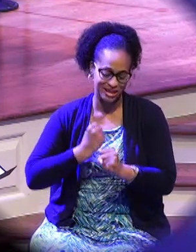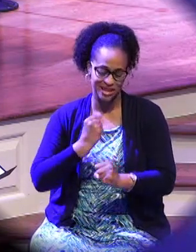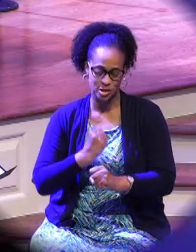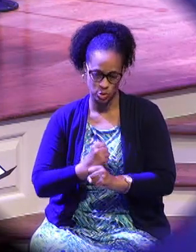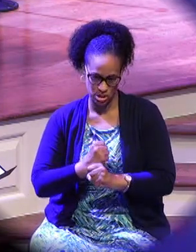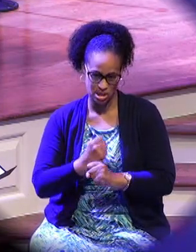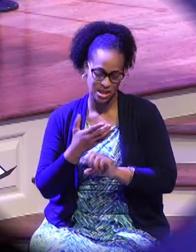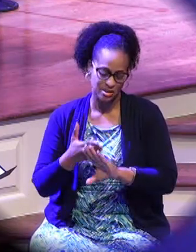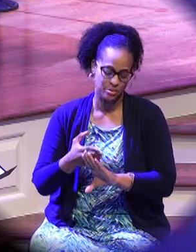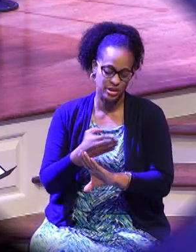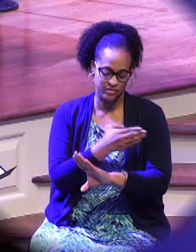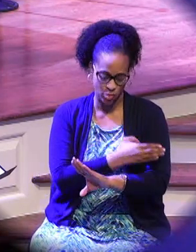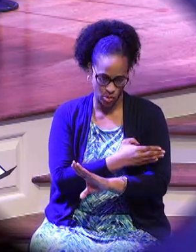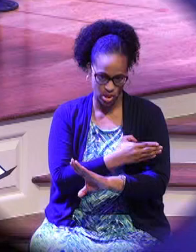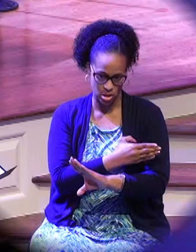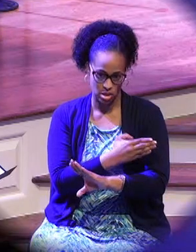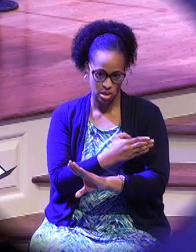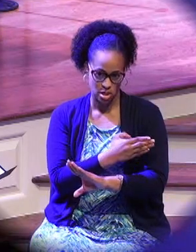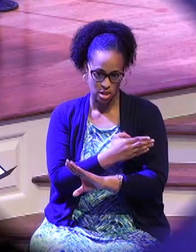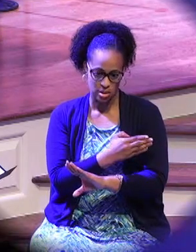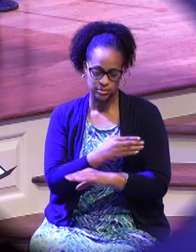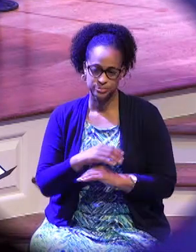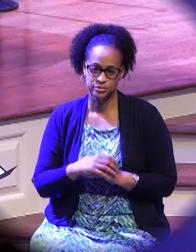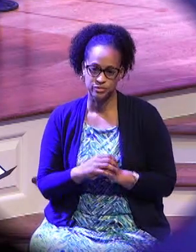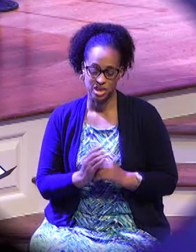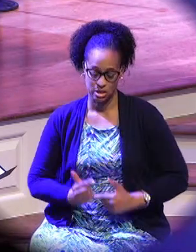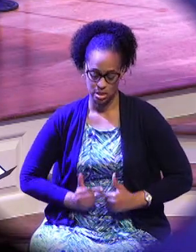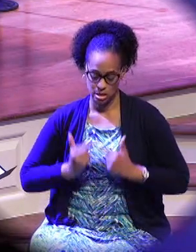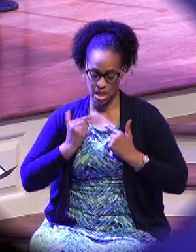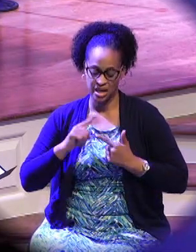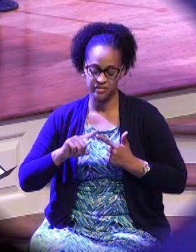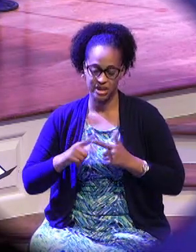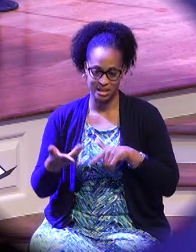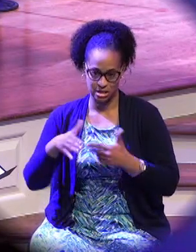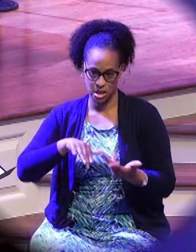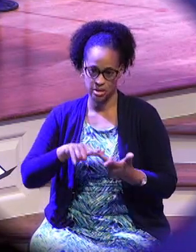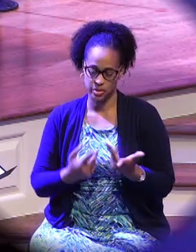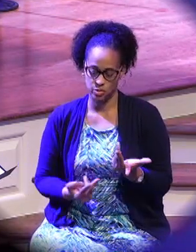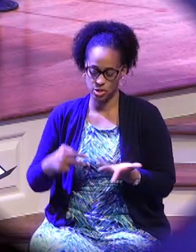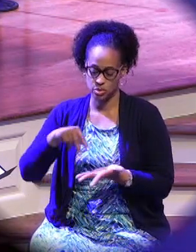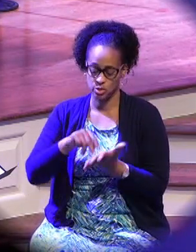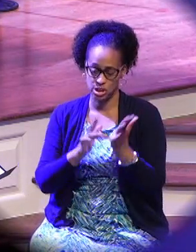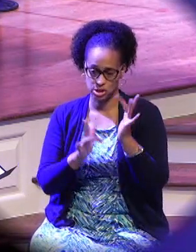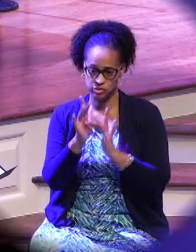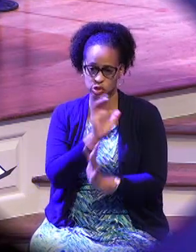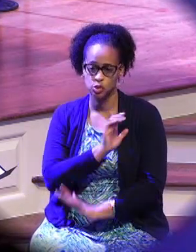years before the life, death, and resurrection of Jesus